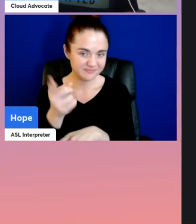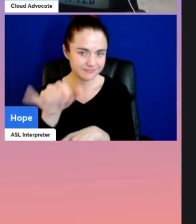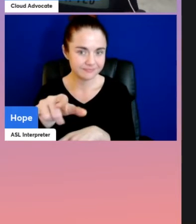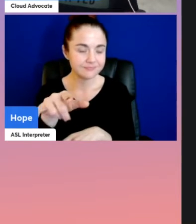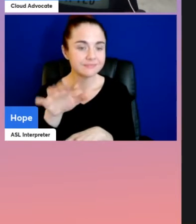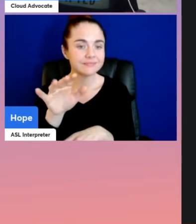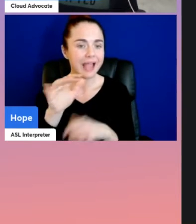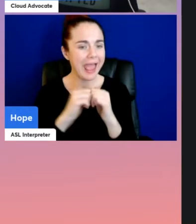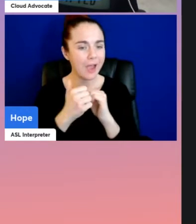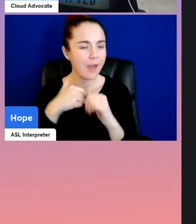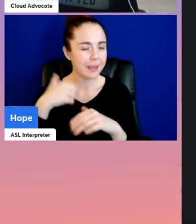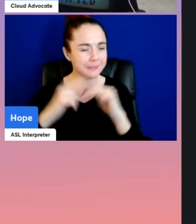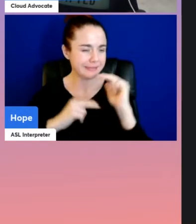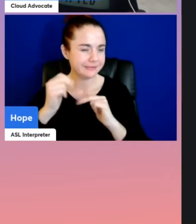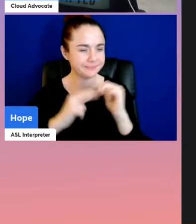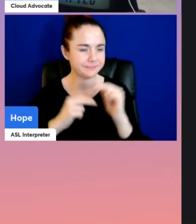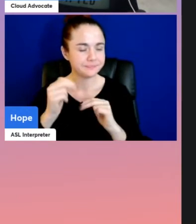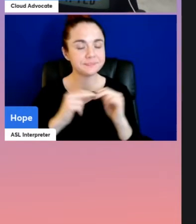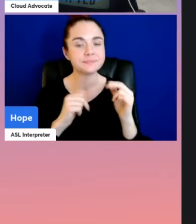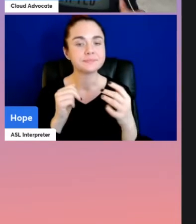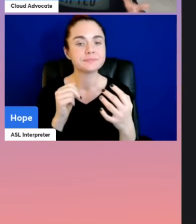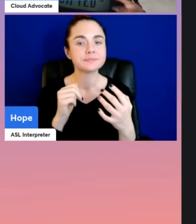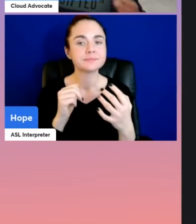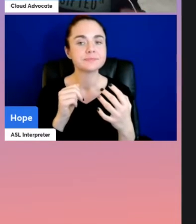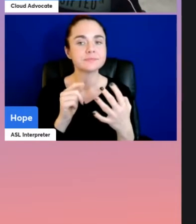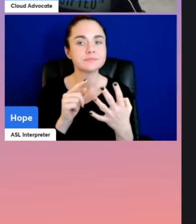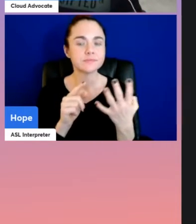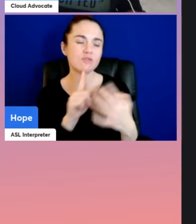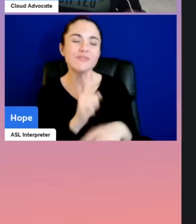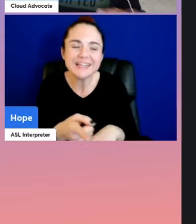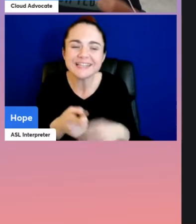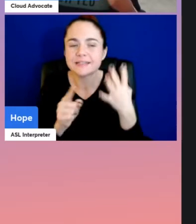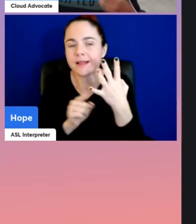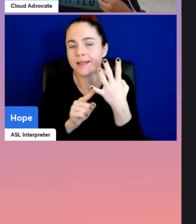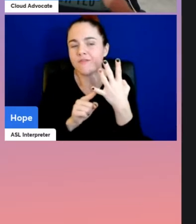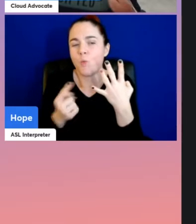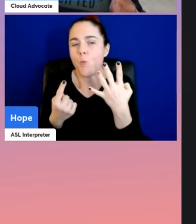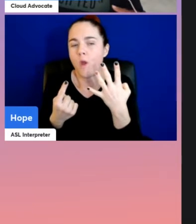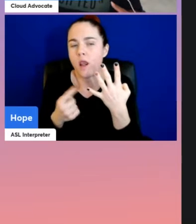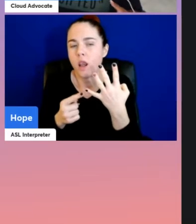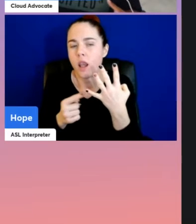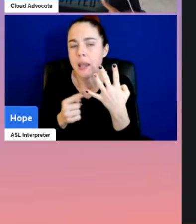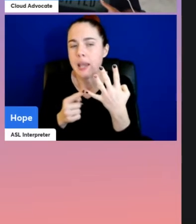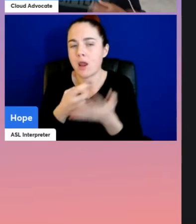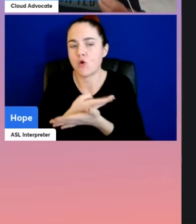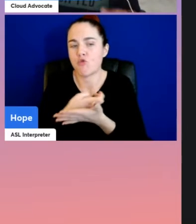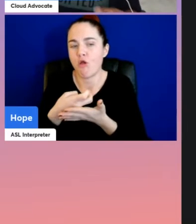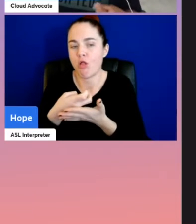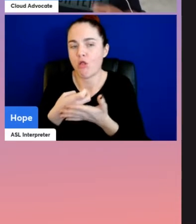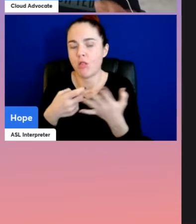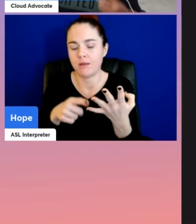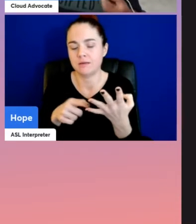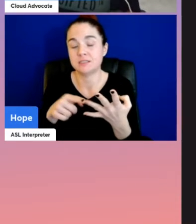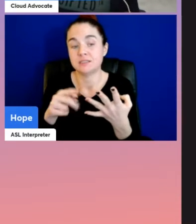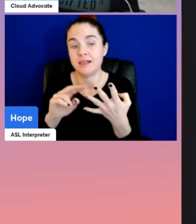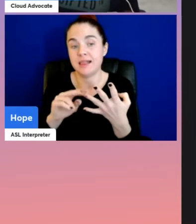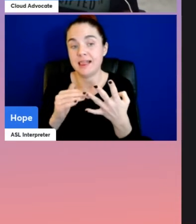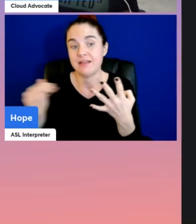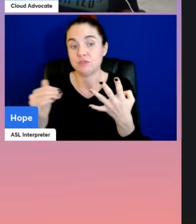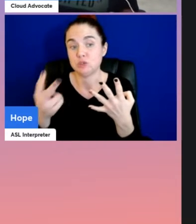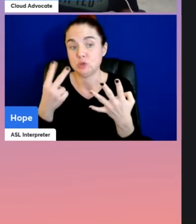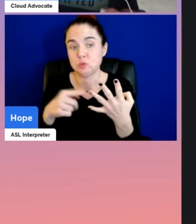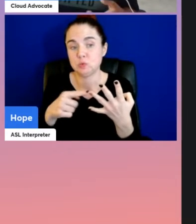built this. Level 1 is your crawl. Level 2 is your walk. Level 3 is your